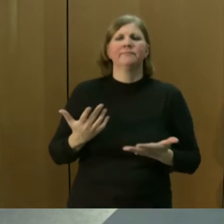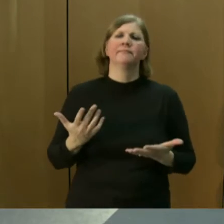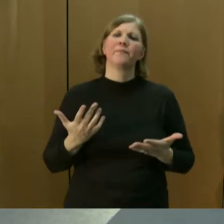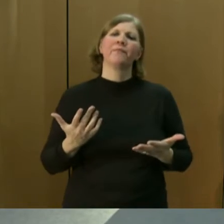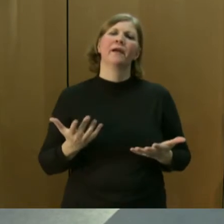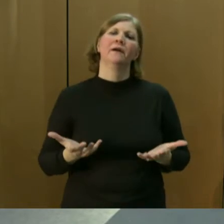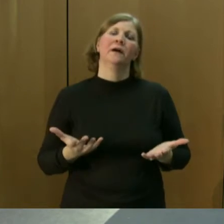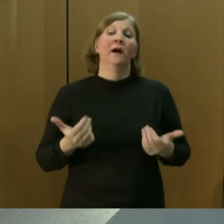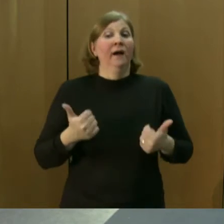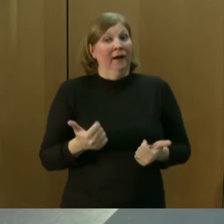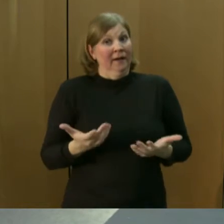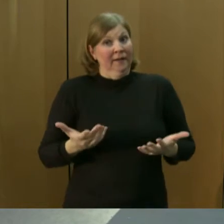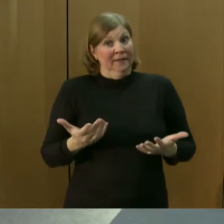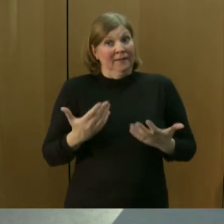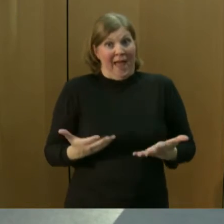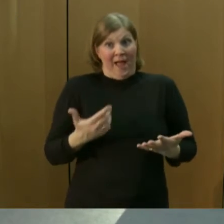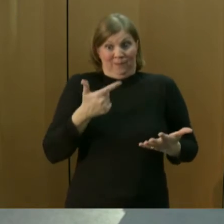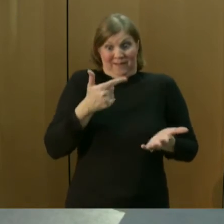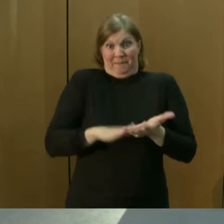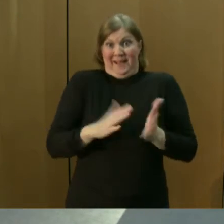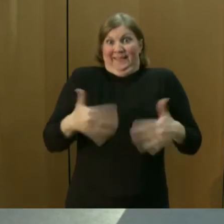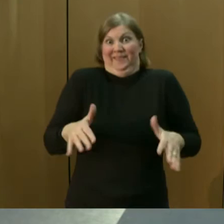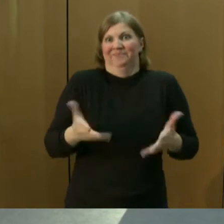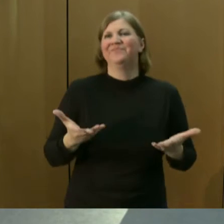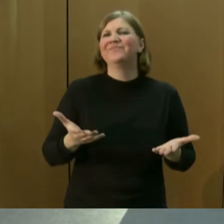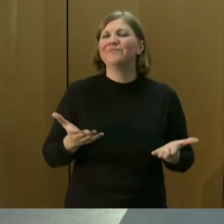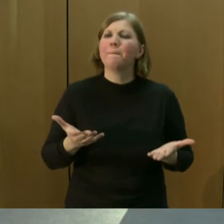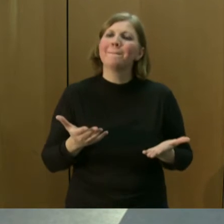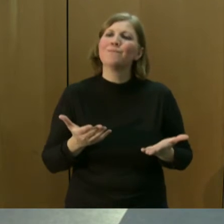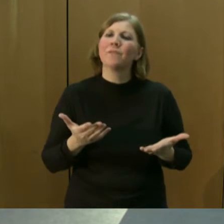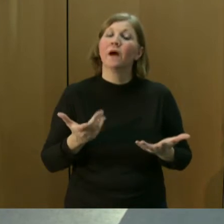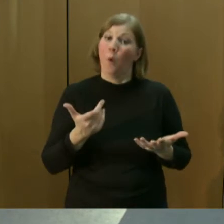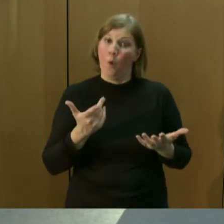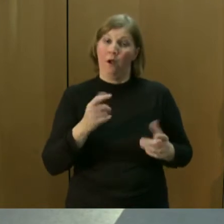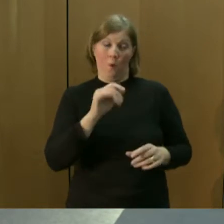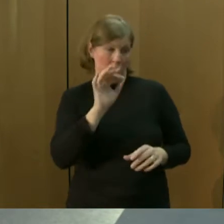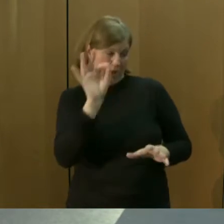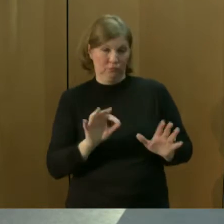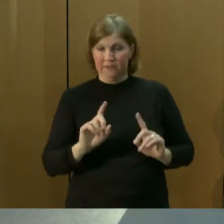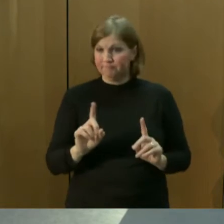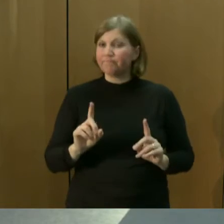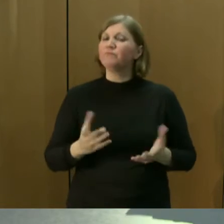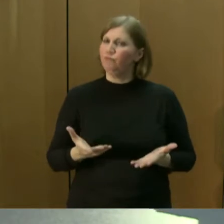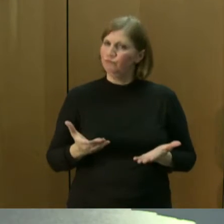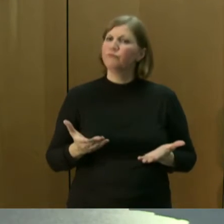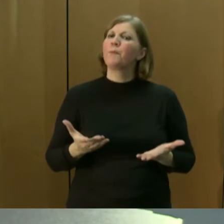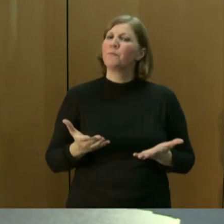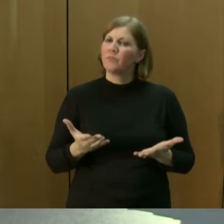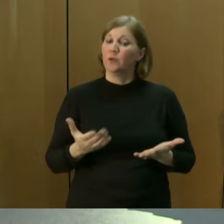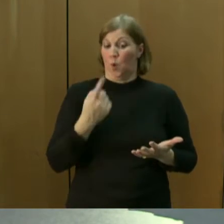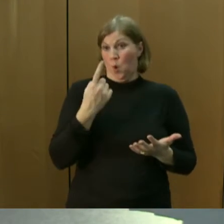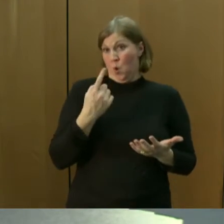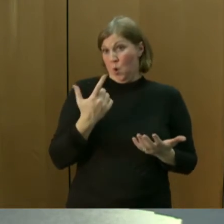some of these quickly. Is it okay to do the same show 2 years in a row? I've done that. Sometimes. But is it